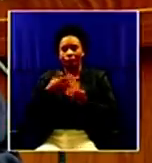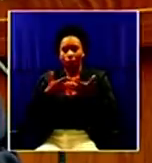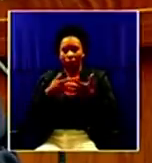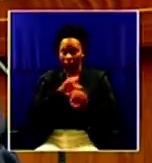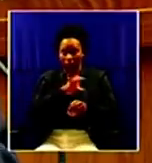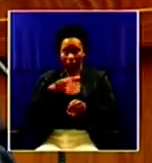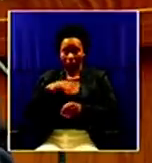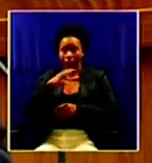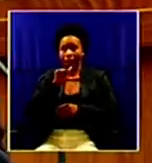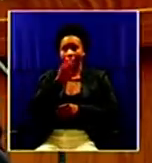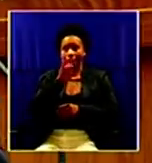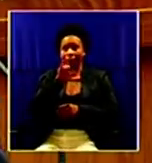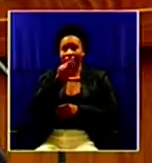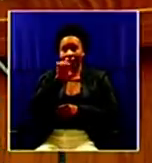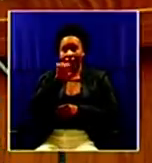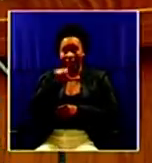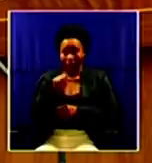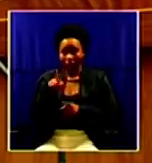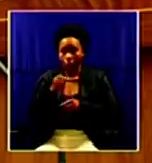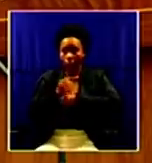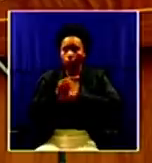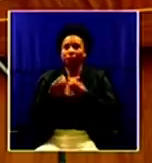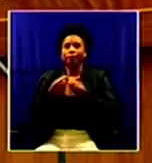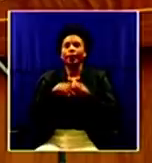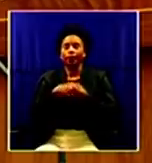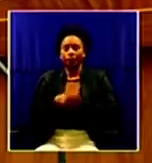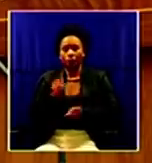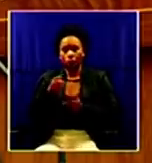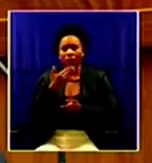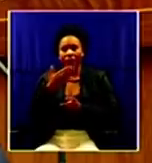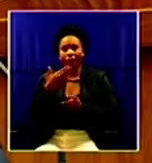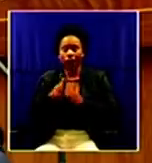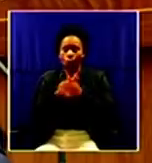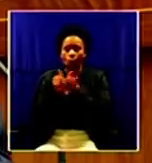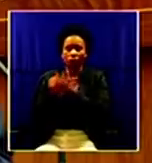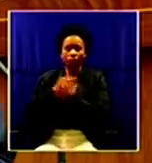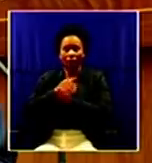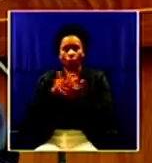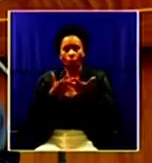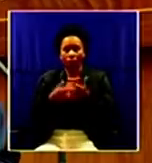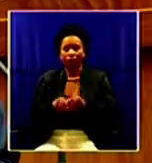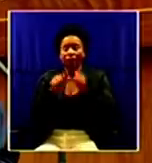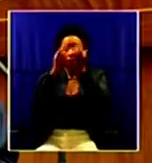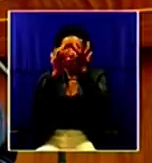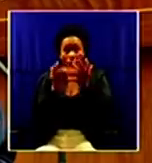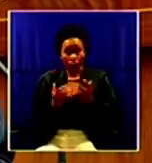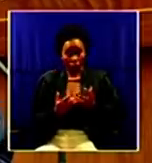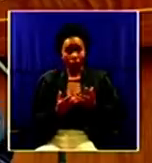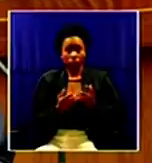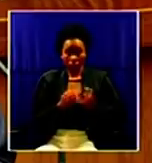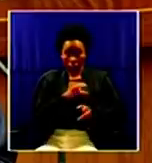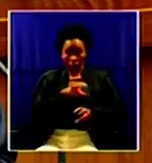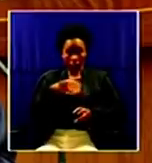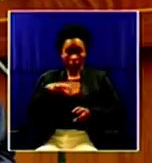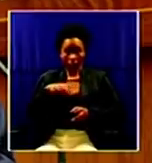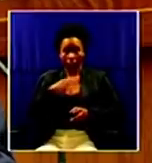Budget, MinCombat. I also thank my colleagues in the Budget Council, which